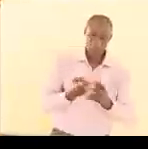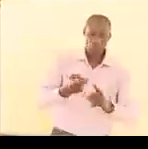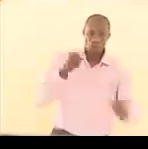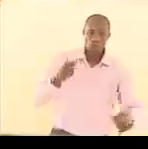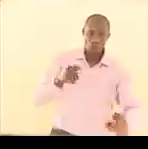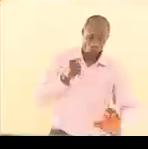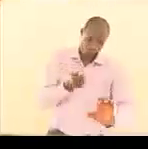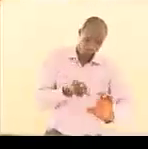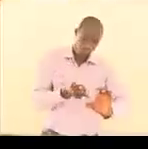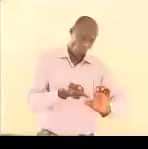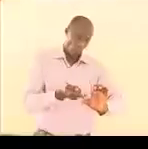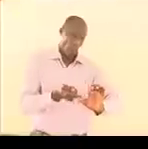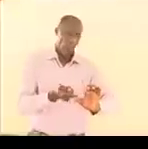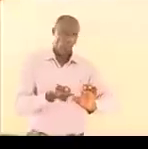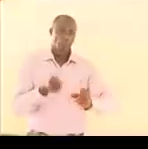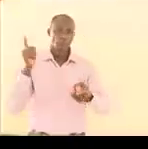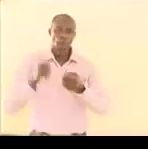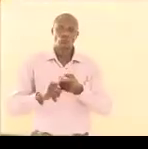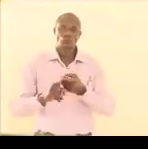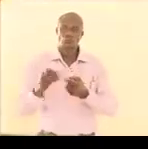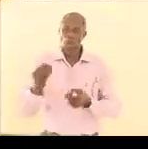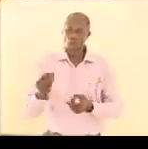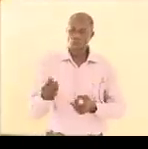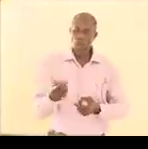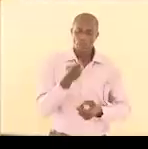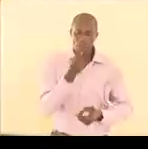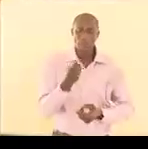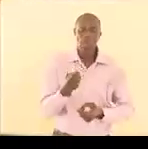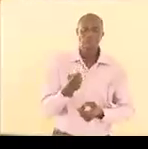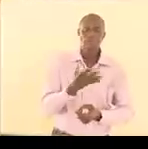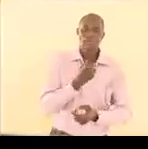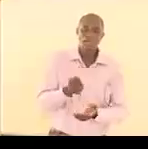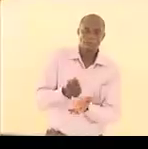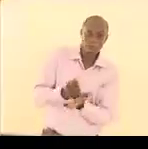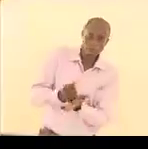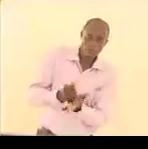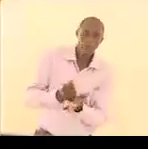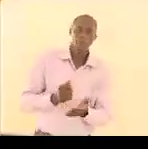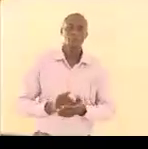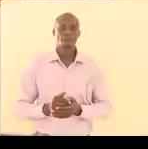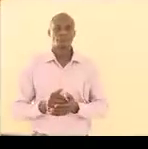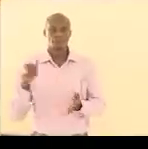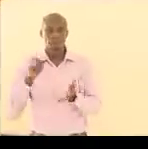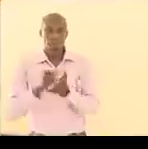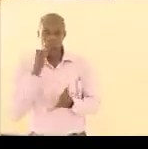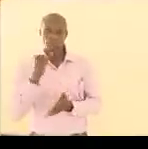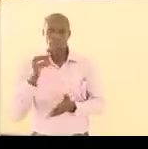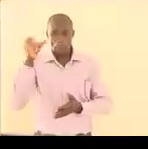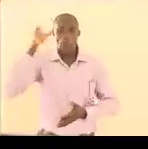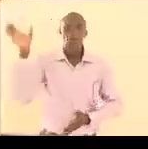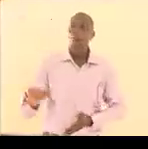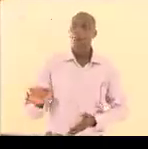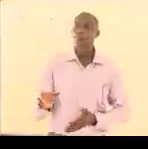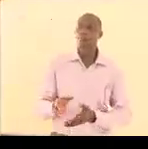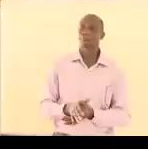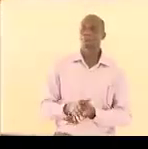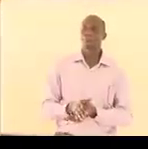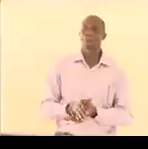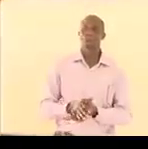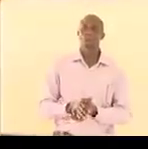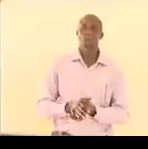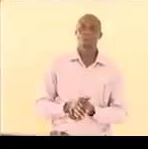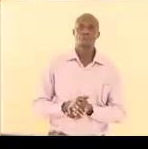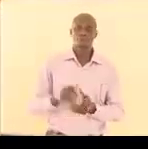Beginning from fuel, petrol, to granite and pepper. That is what?